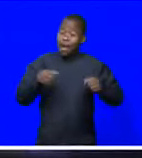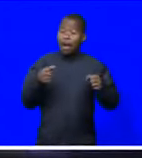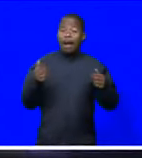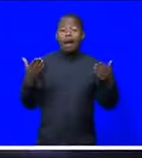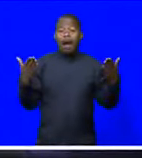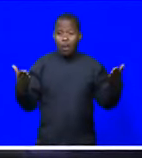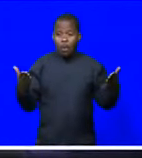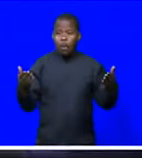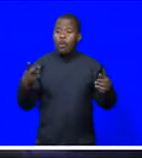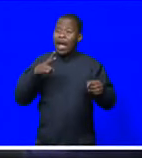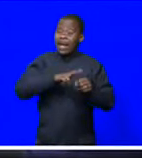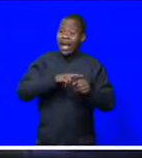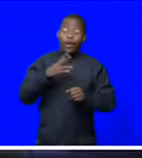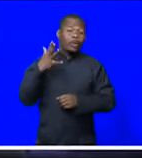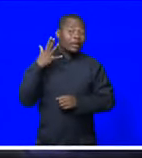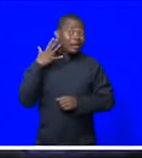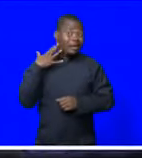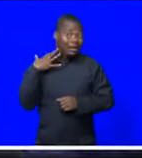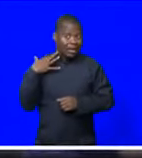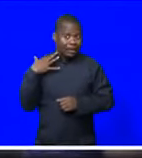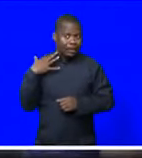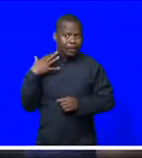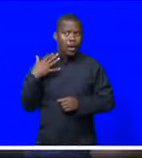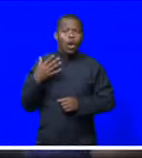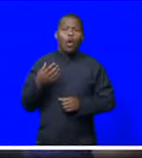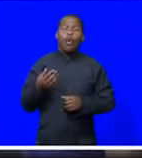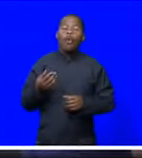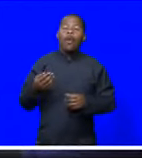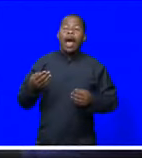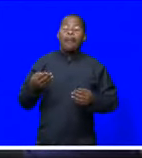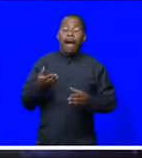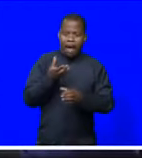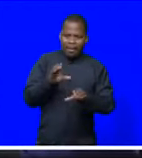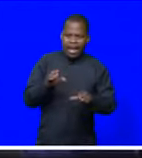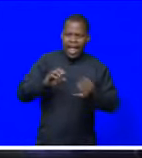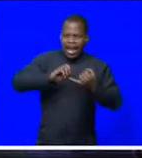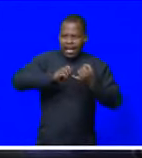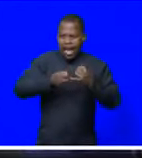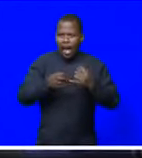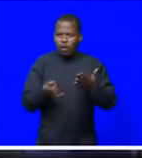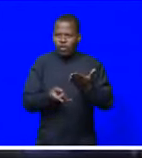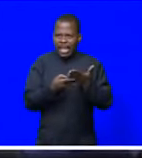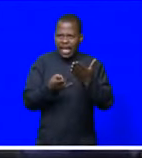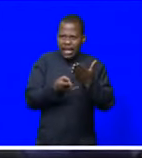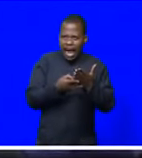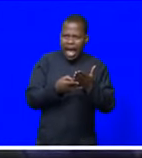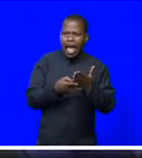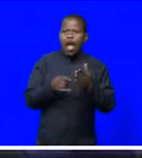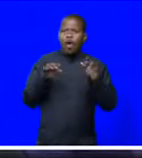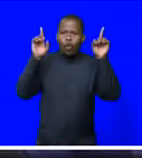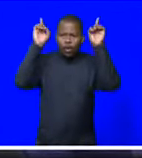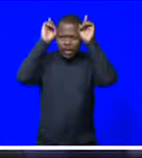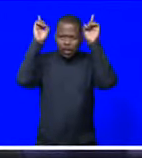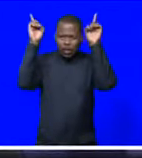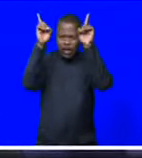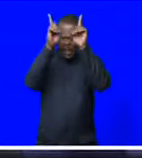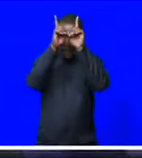stressful to those who are trying to help us. Just to have a medical school